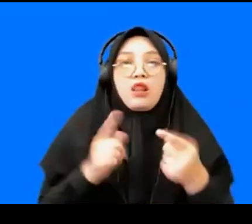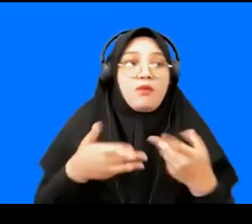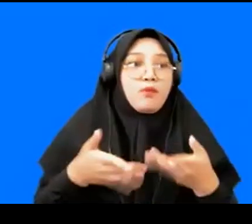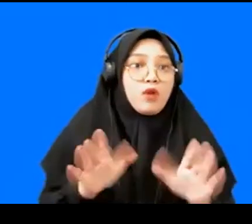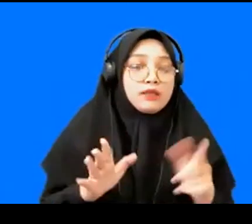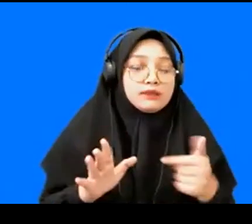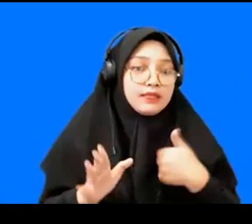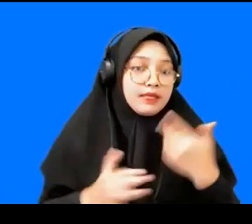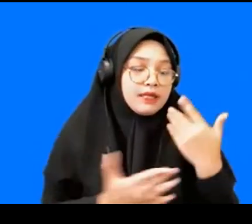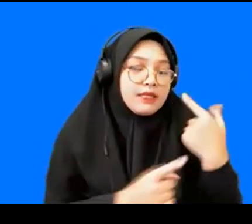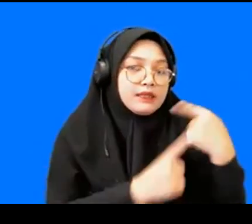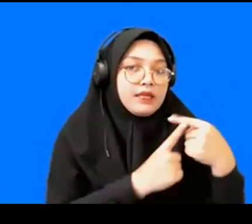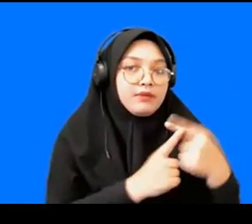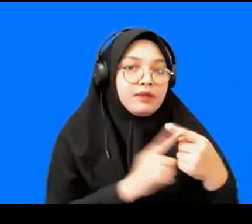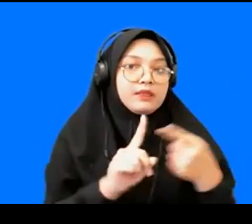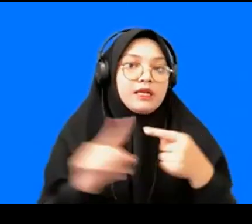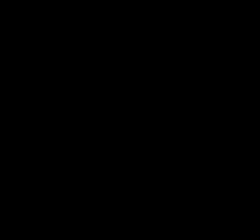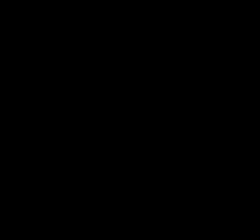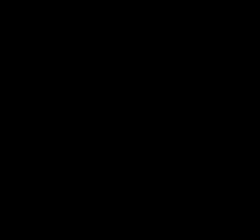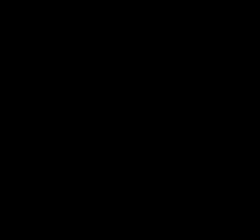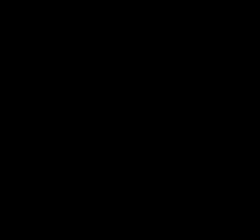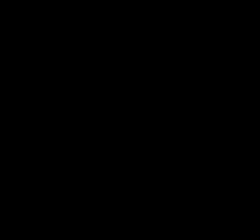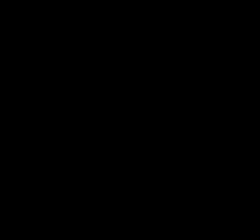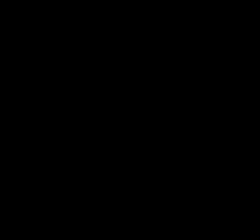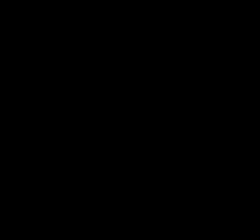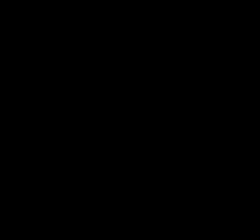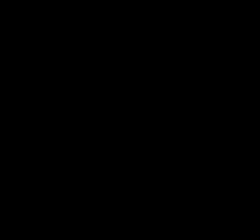or our scale.